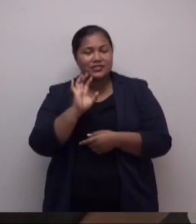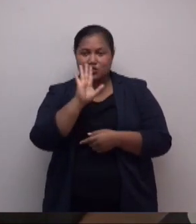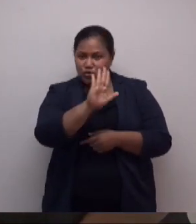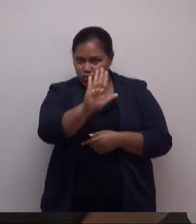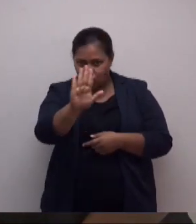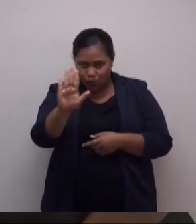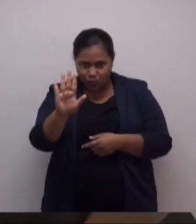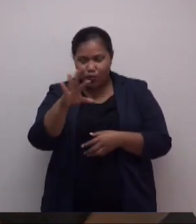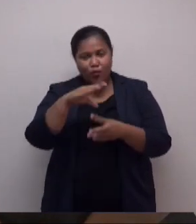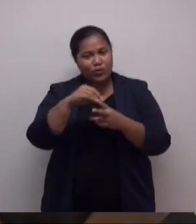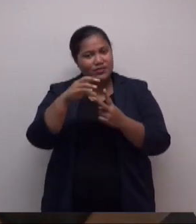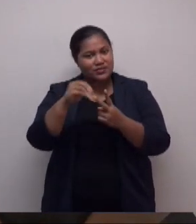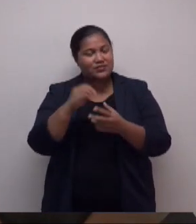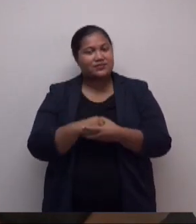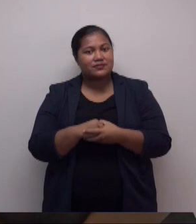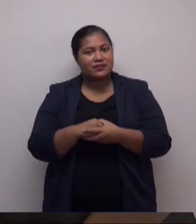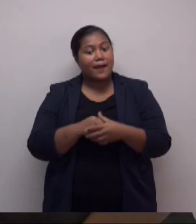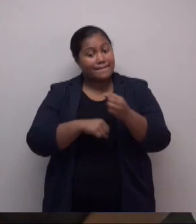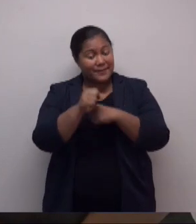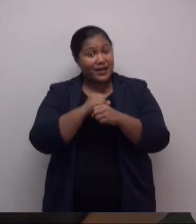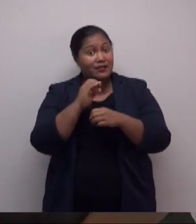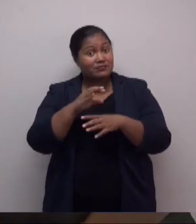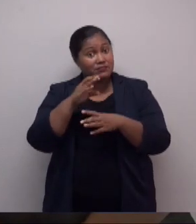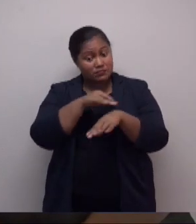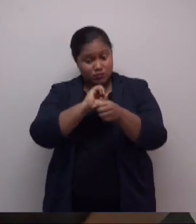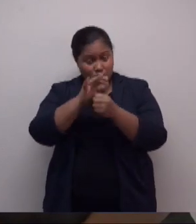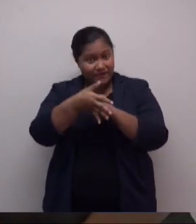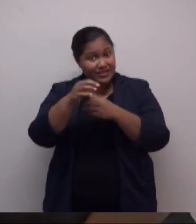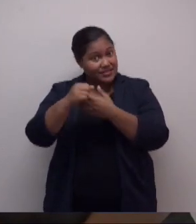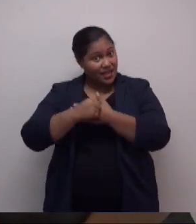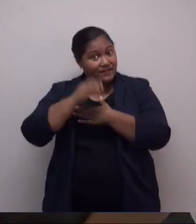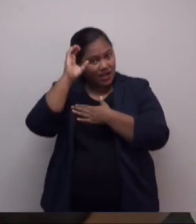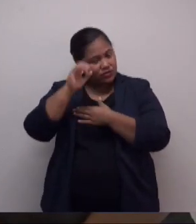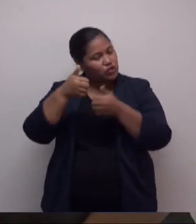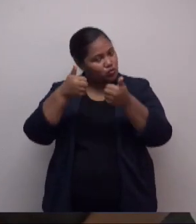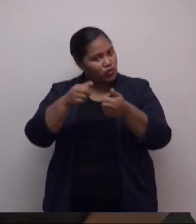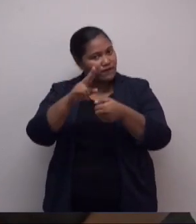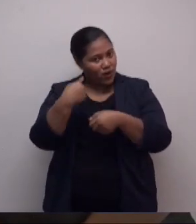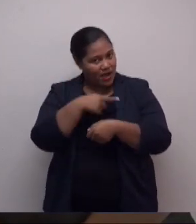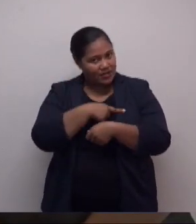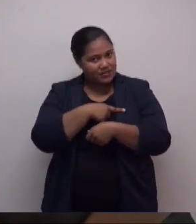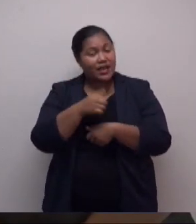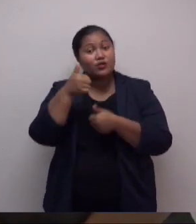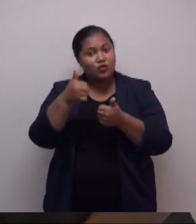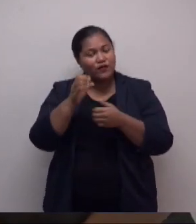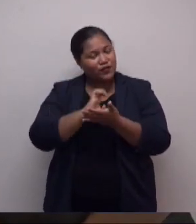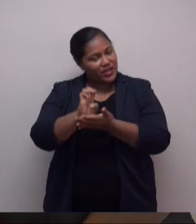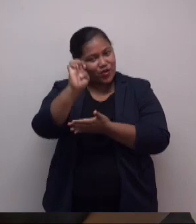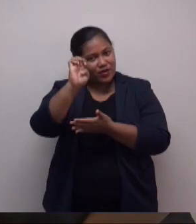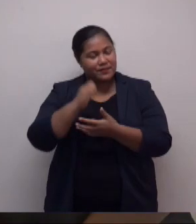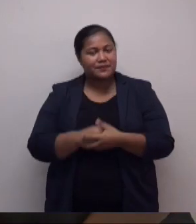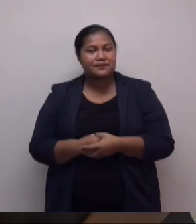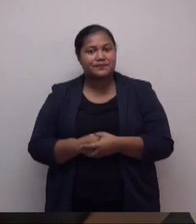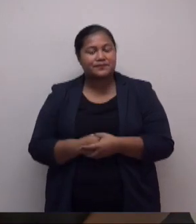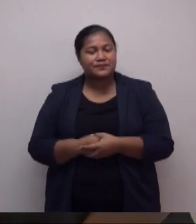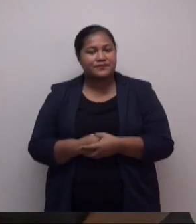you. Being a COVID-safe country is good for us, and it is good for our economy. As we